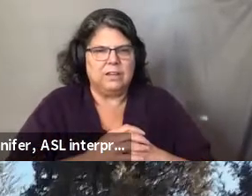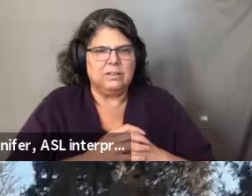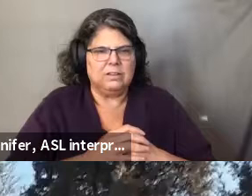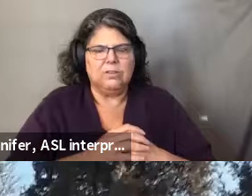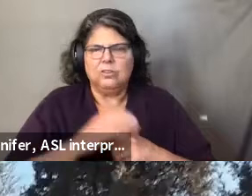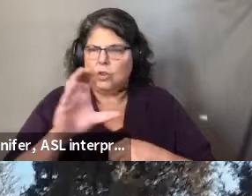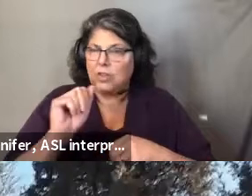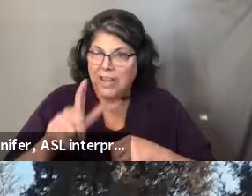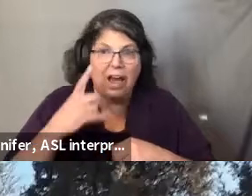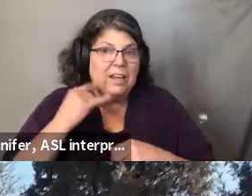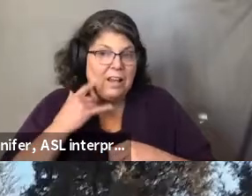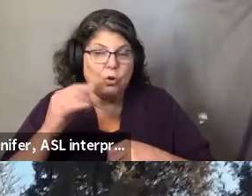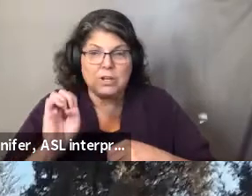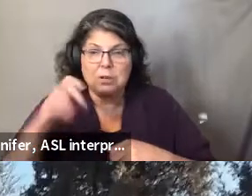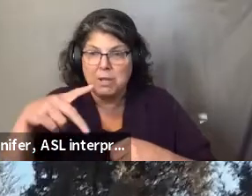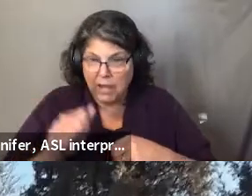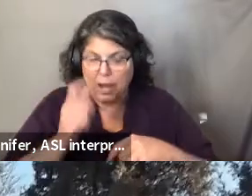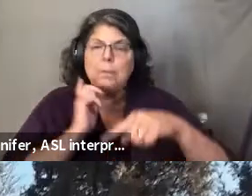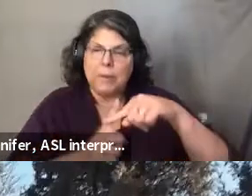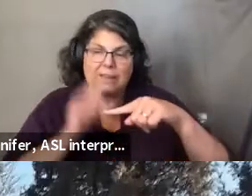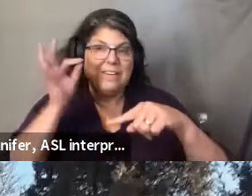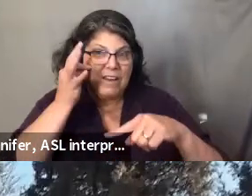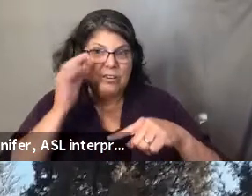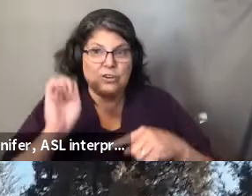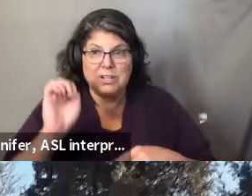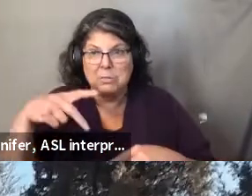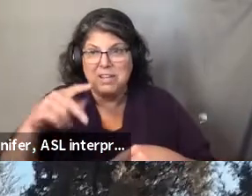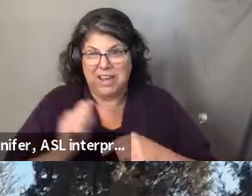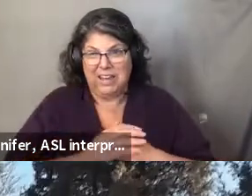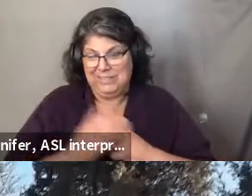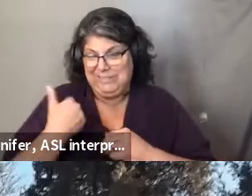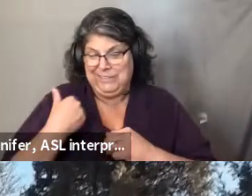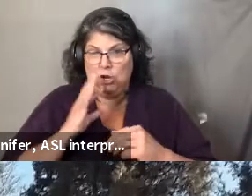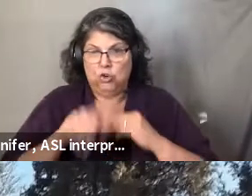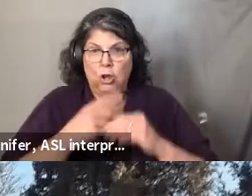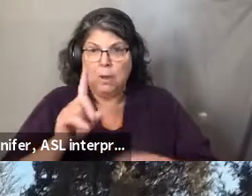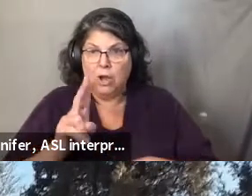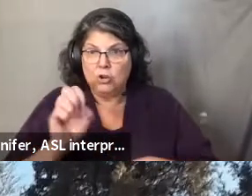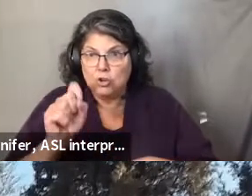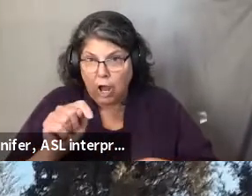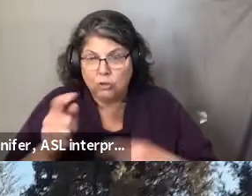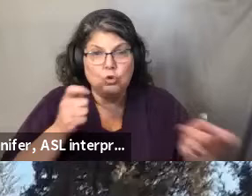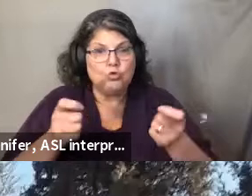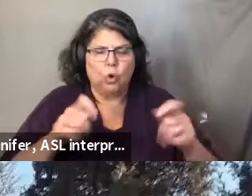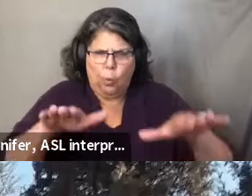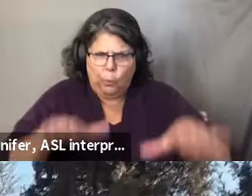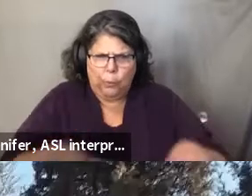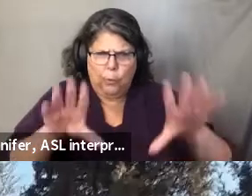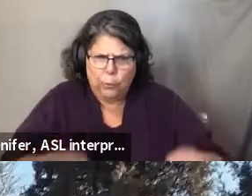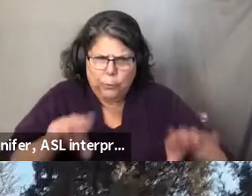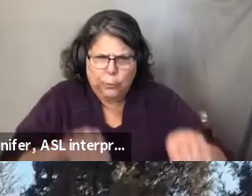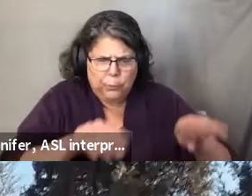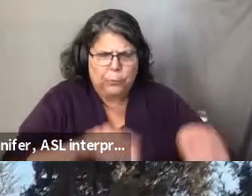federal EPA. Again, I talked earlier about dust control. It's very important for the safety of the public as well as the